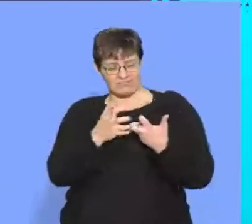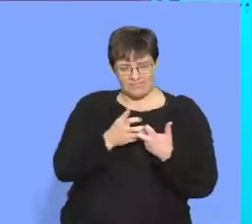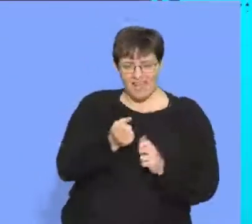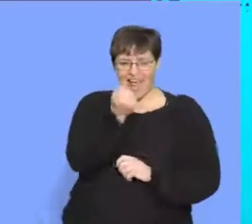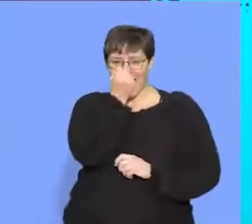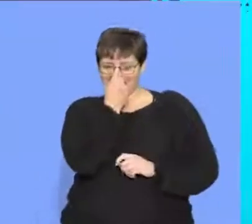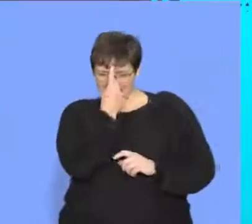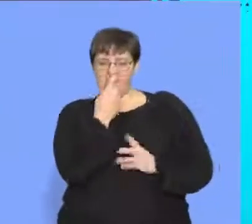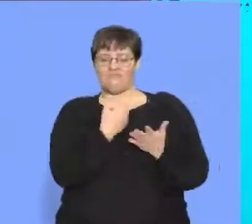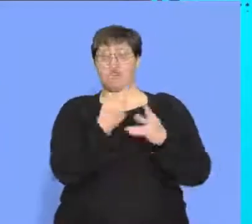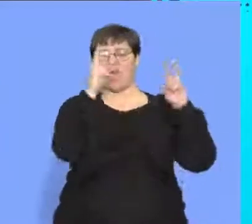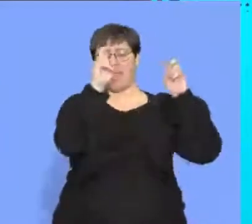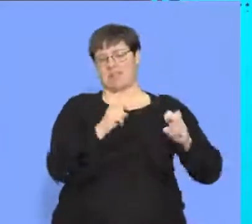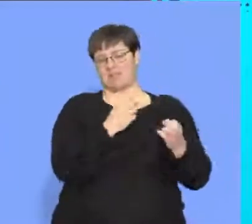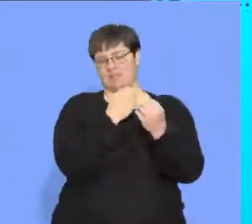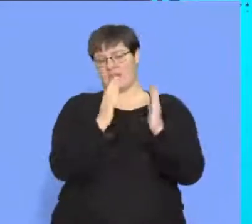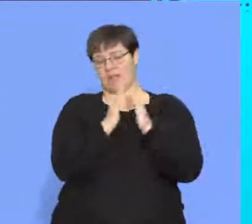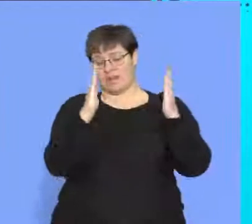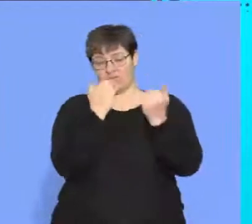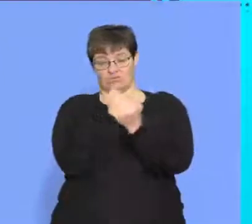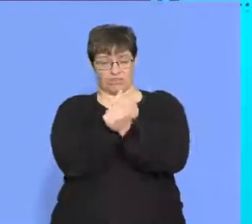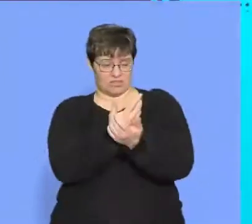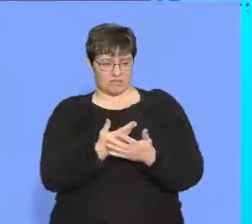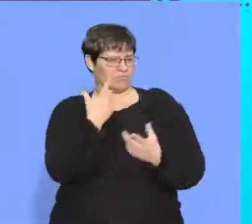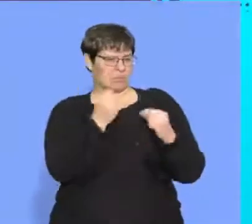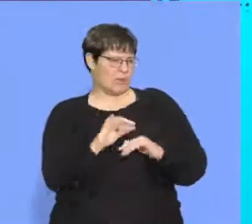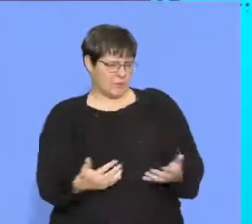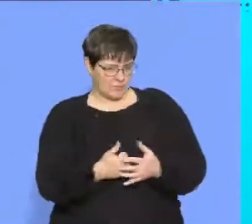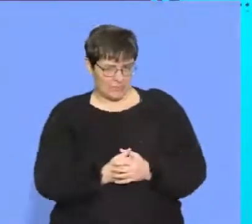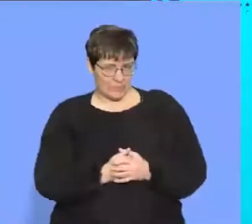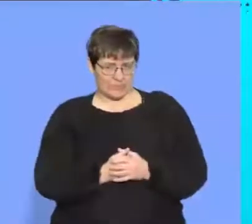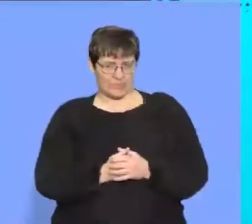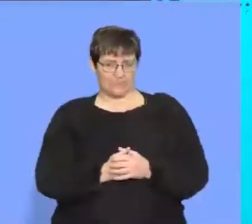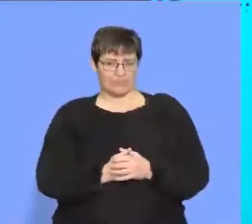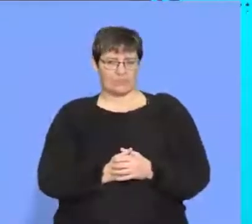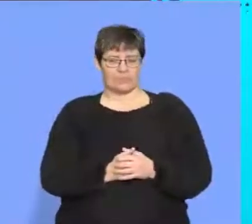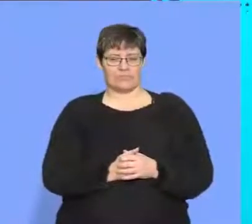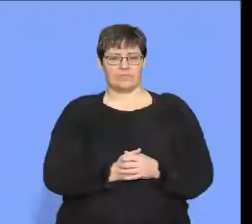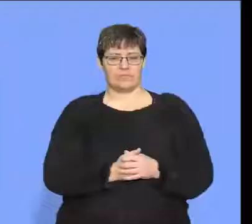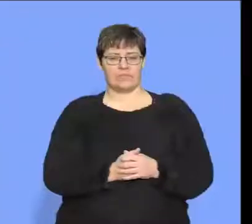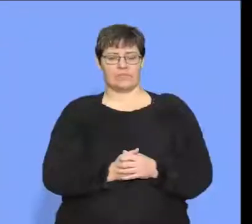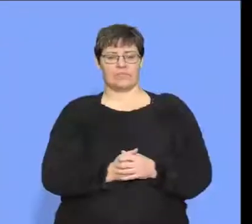equation so that it makes sense in terms of electromagnetic radiation. So how are we going to do that? Let's have a look.